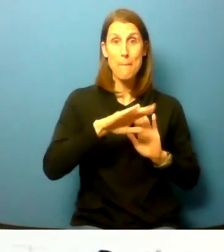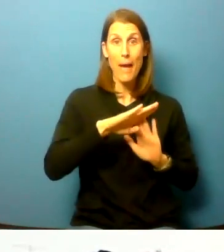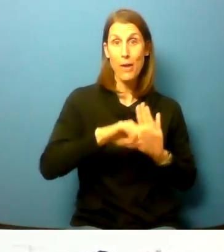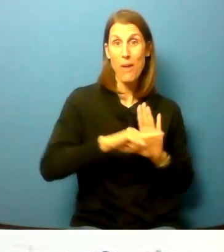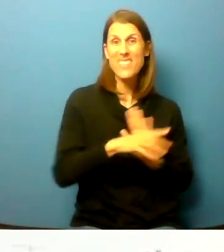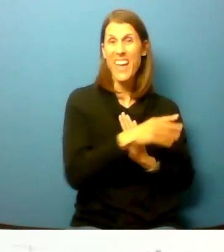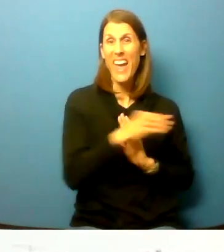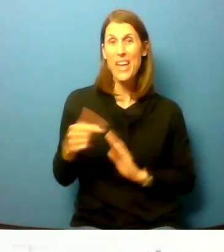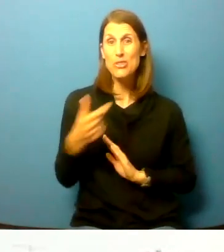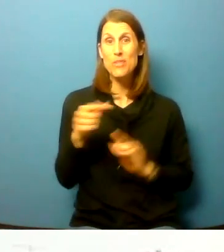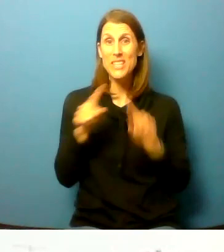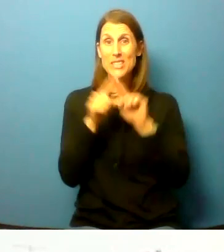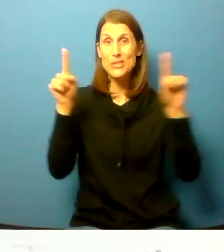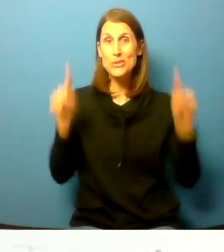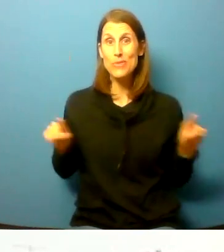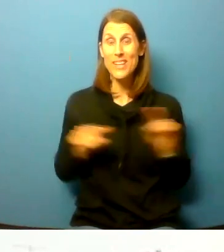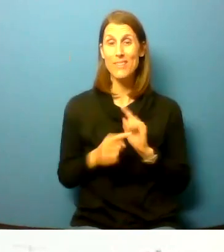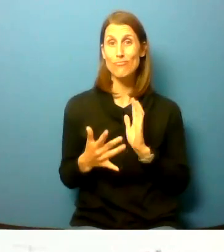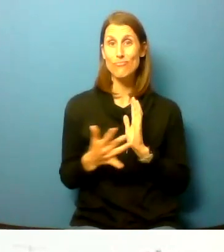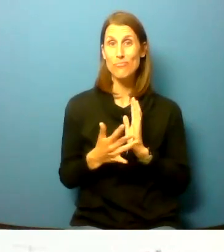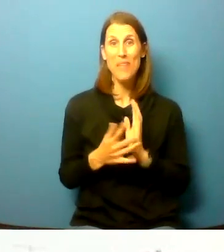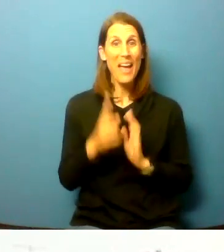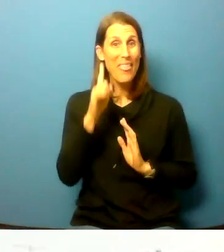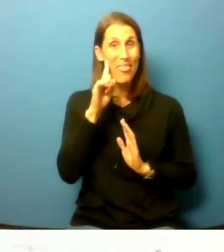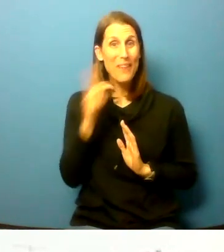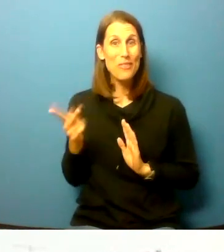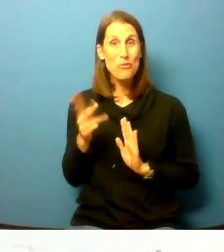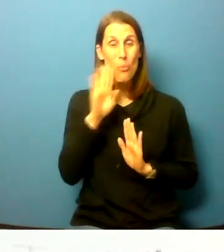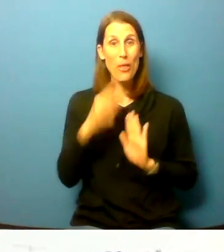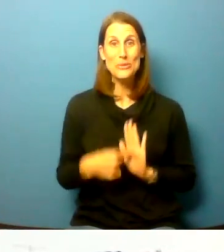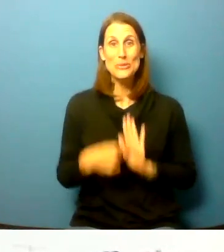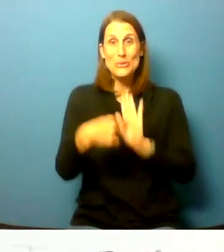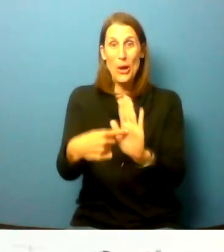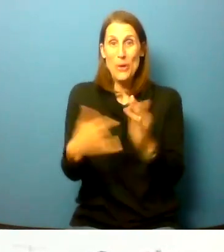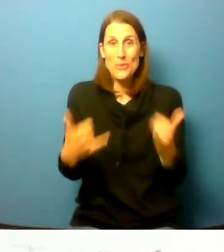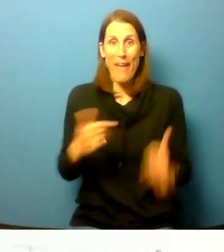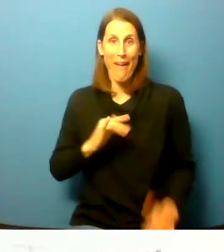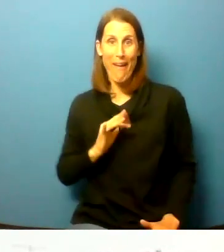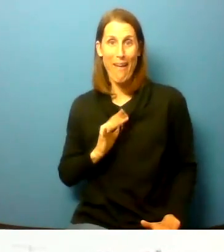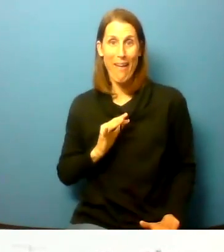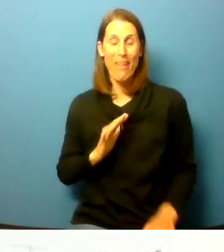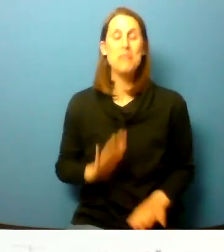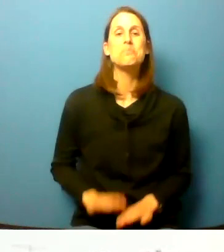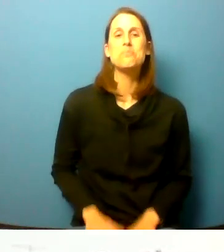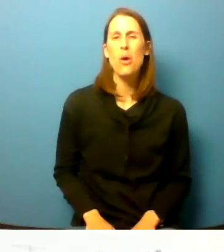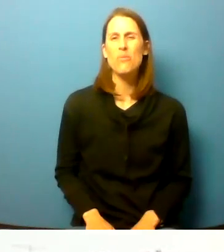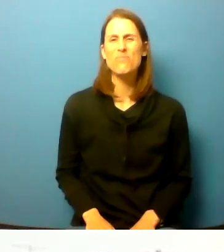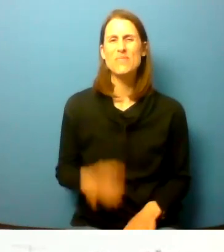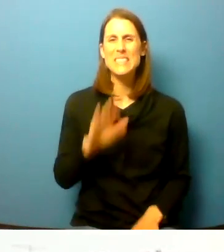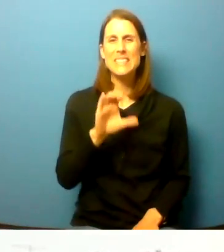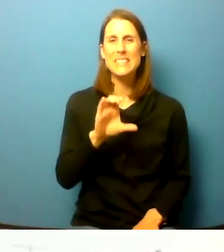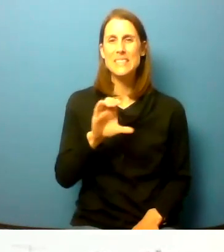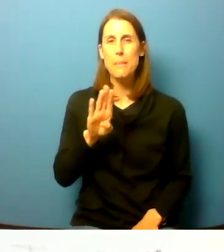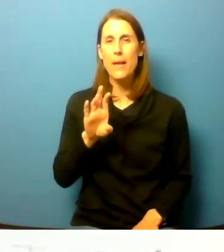demonstrations. So since we have become such a big organization, if you wouldn't mind just quickly introducing yourself